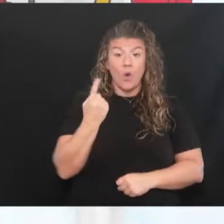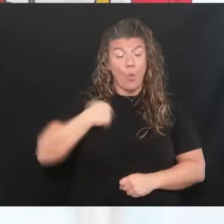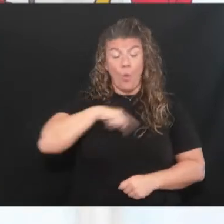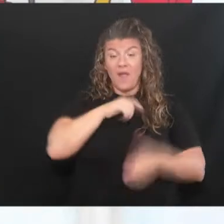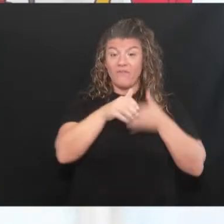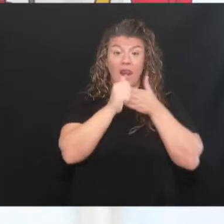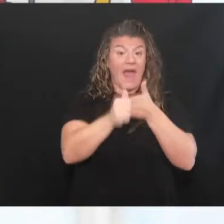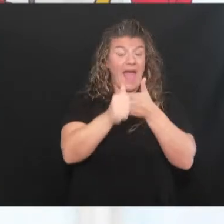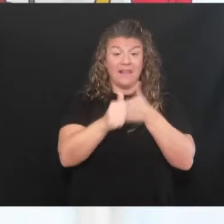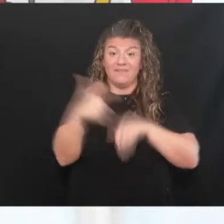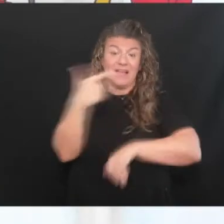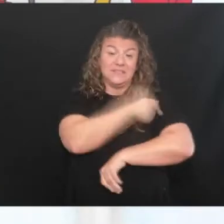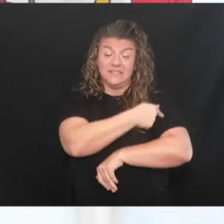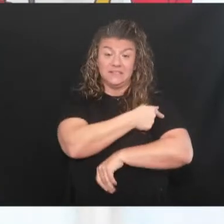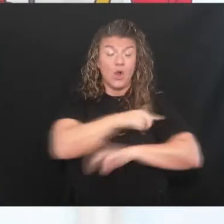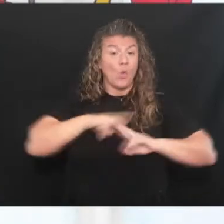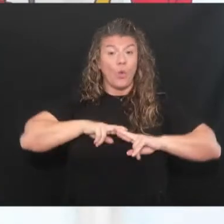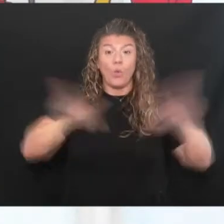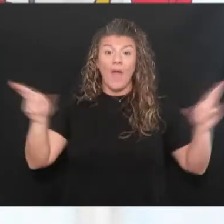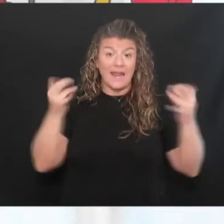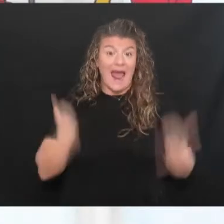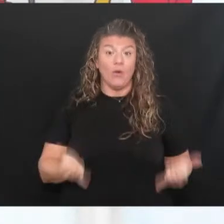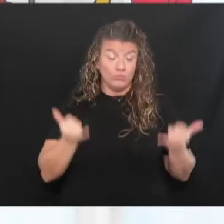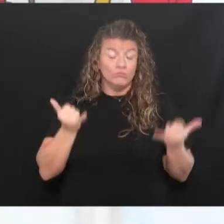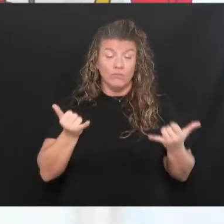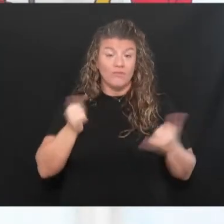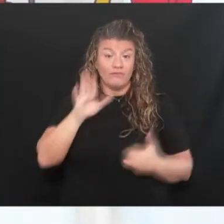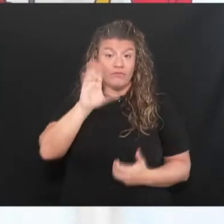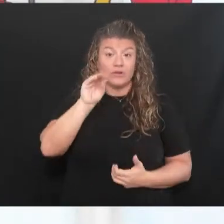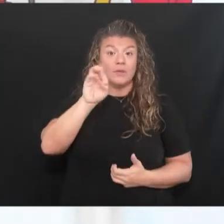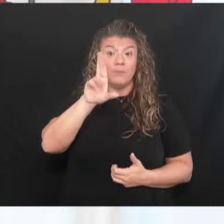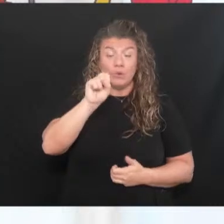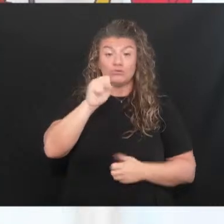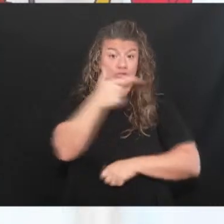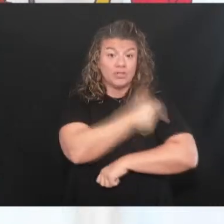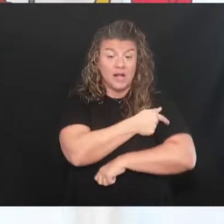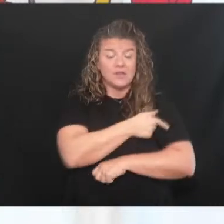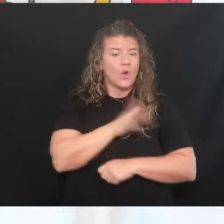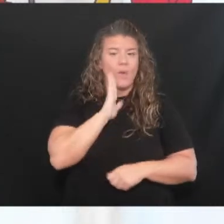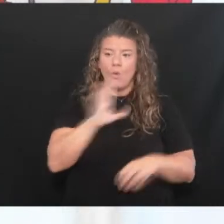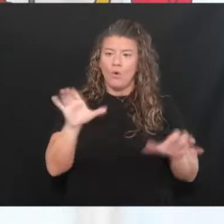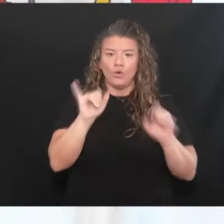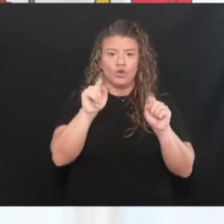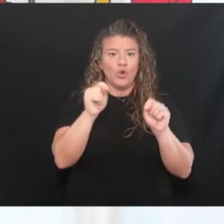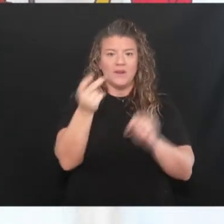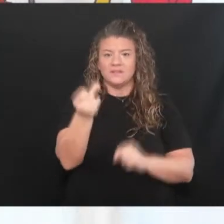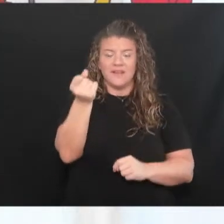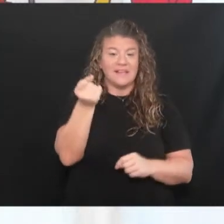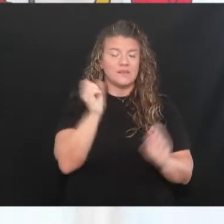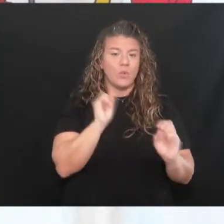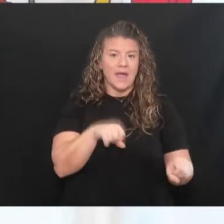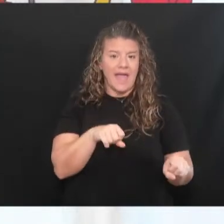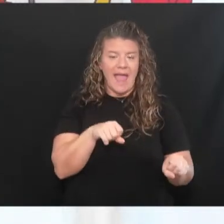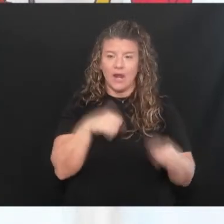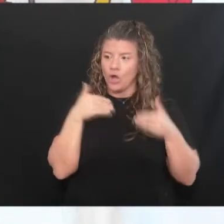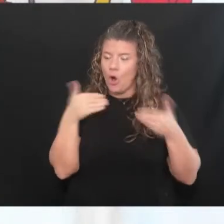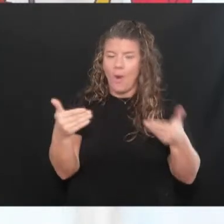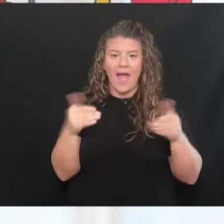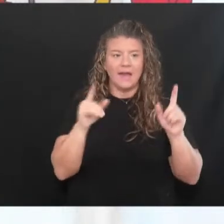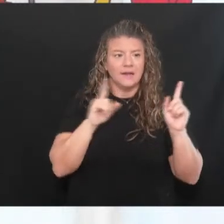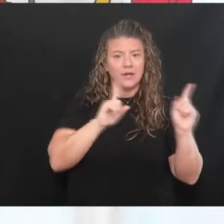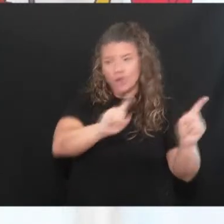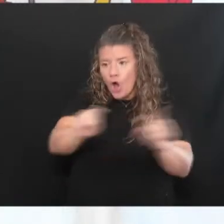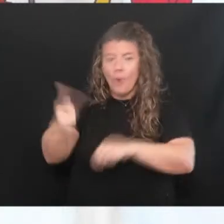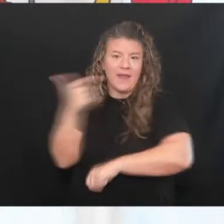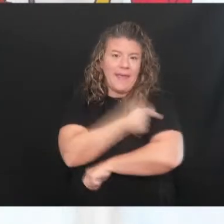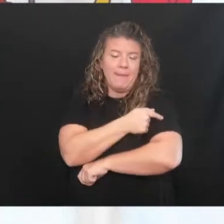in the vaccinations, and we're ready to go on the booster shots, and we'll get those in the arms of lots and lots and lots of folks as quickly